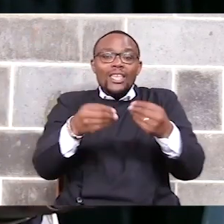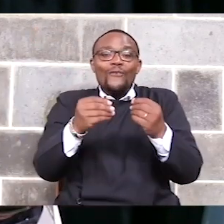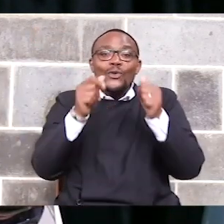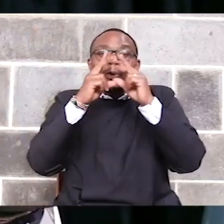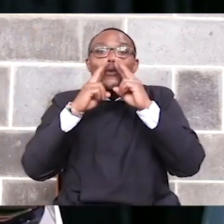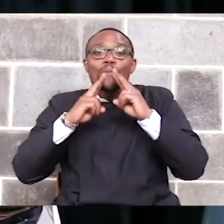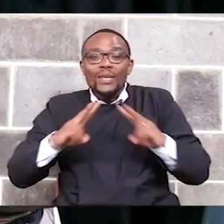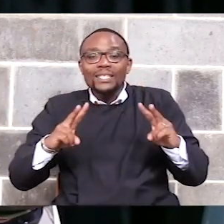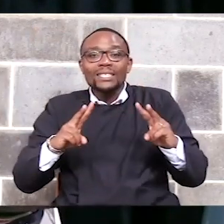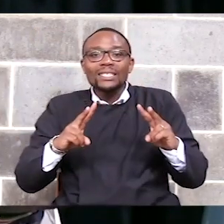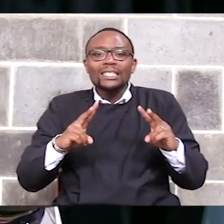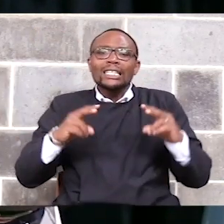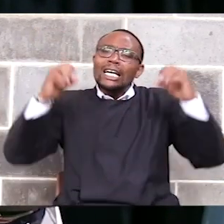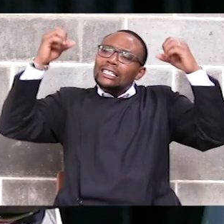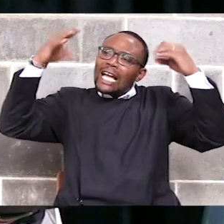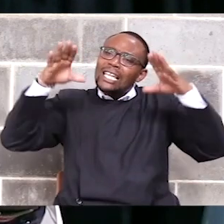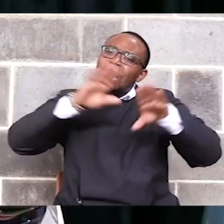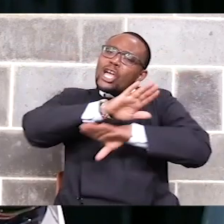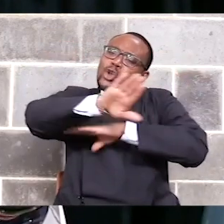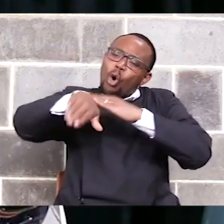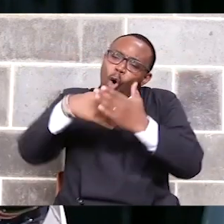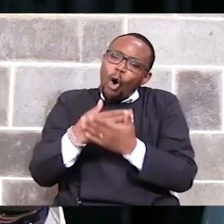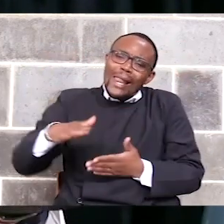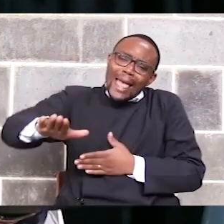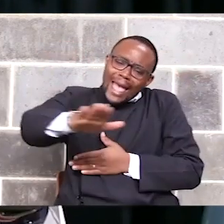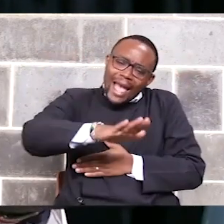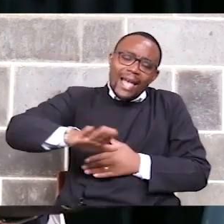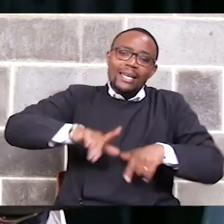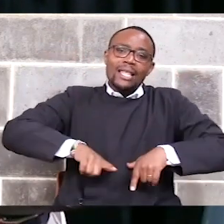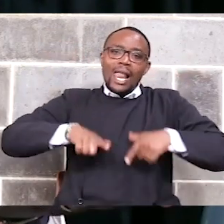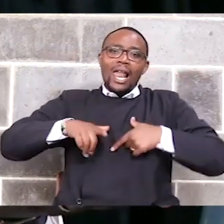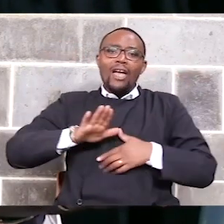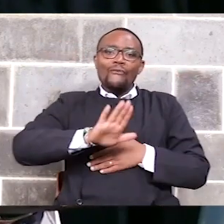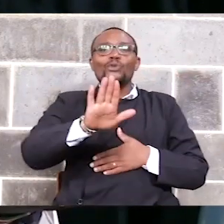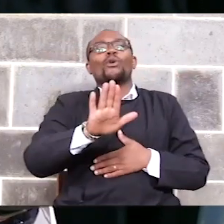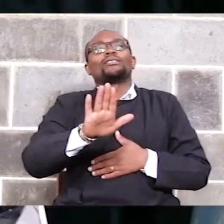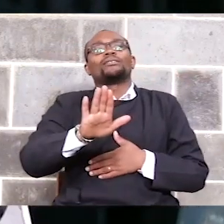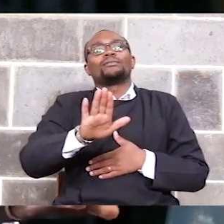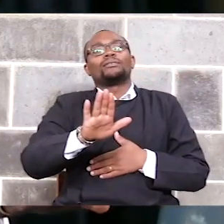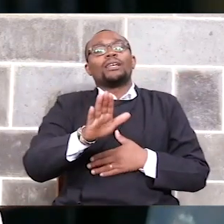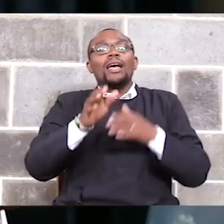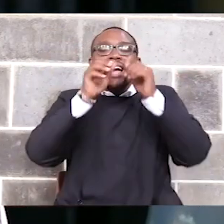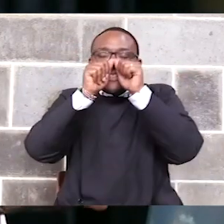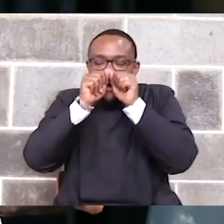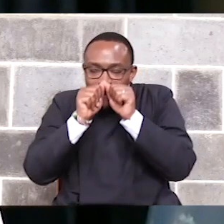the Lord shine in all areas of your life that require his light. And the